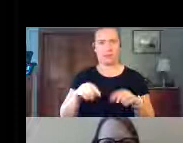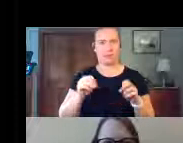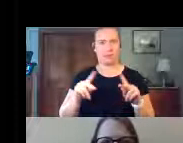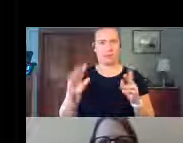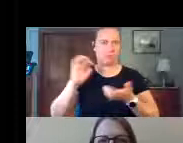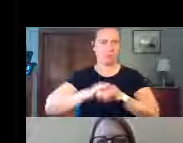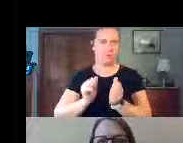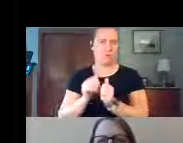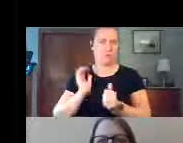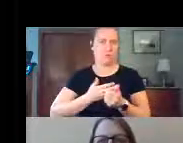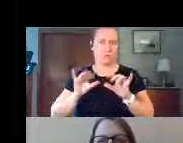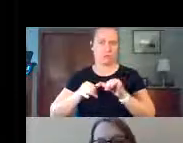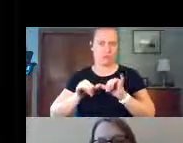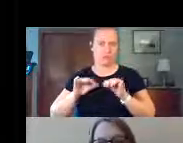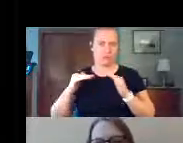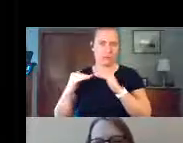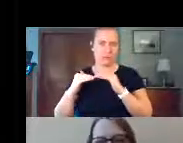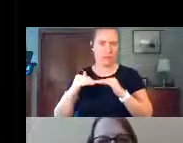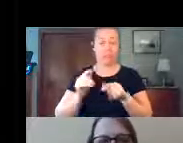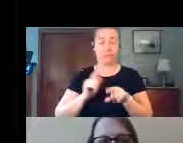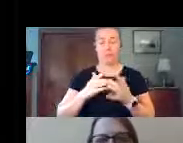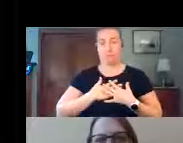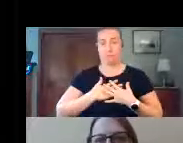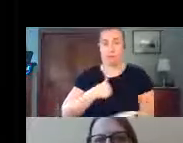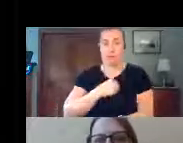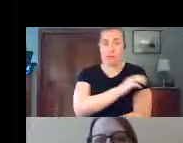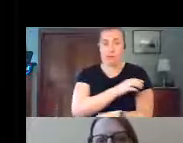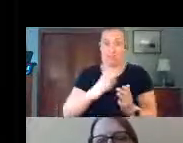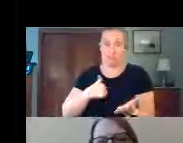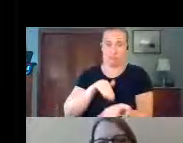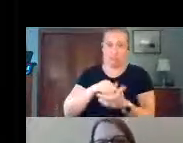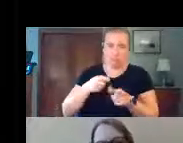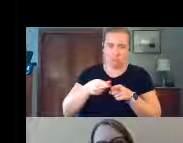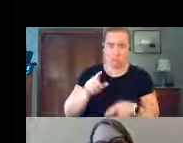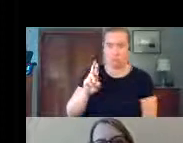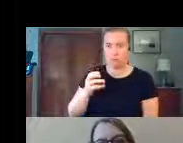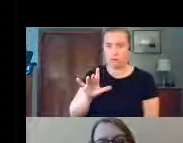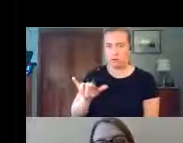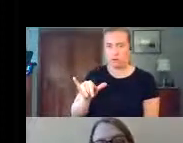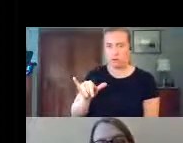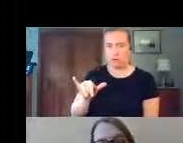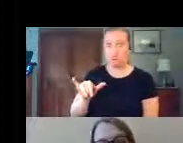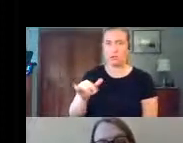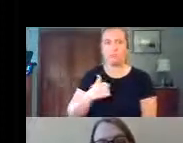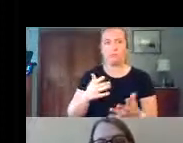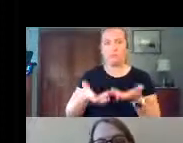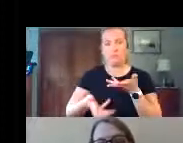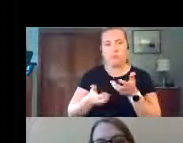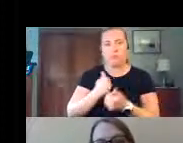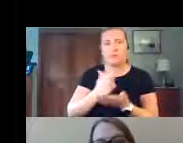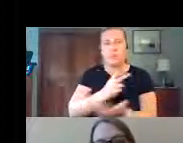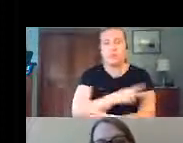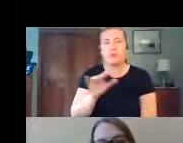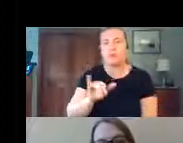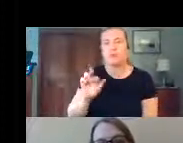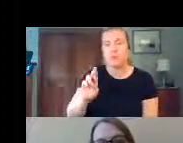engineering colleagues. The question I had as a clinician, as a rheumatologist, was that the patients I was taking care of with diseases like rheumatoid arthritis and lupus were dying about